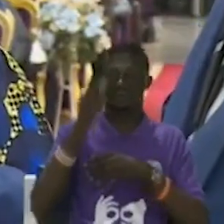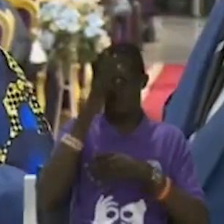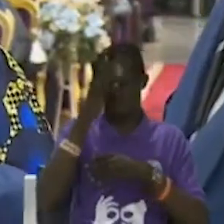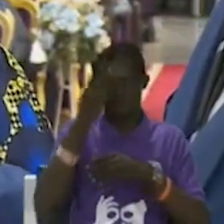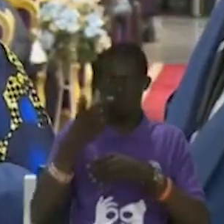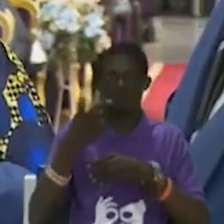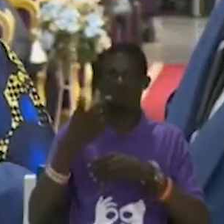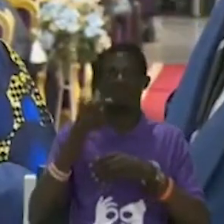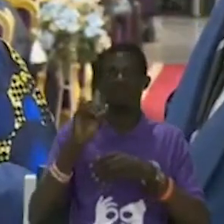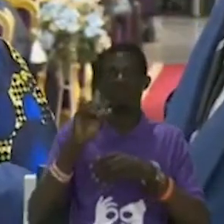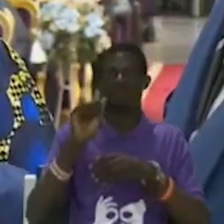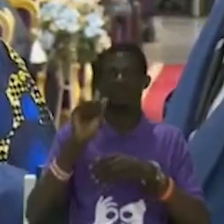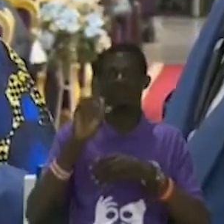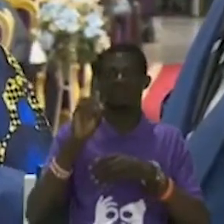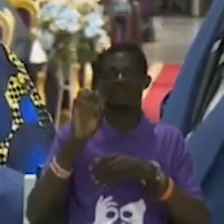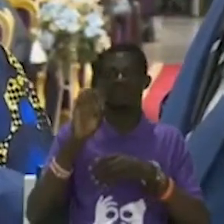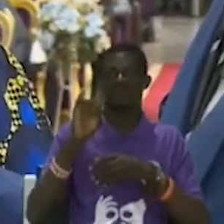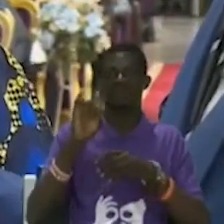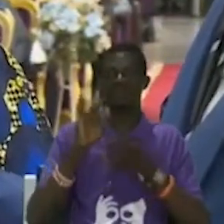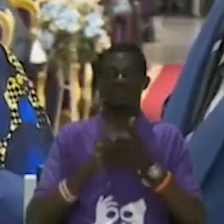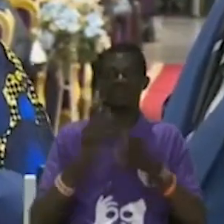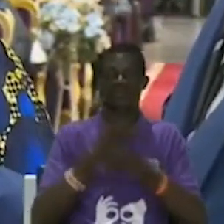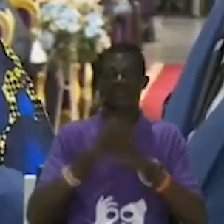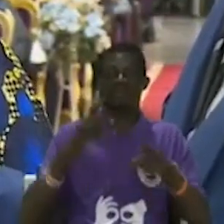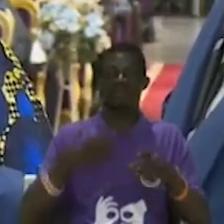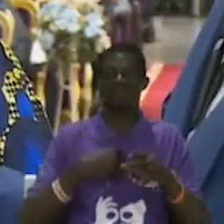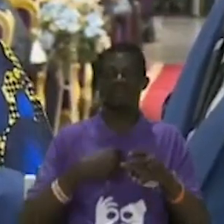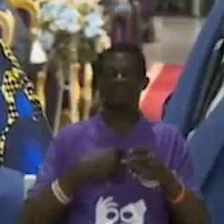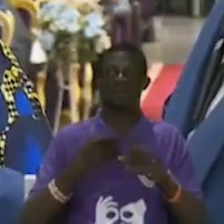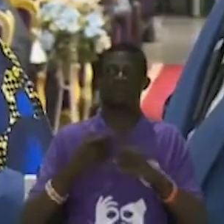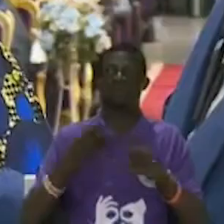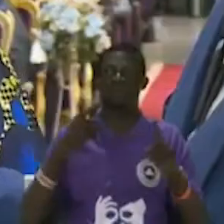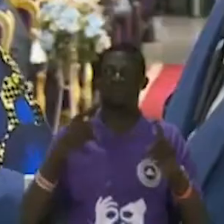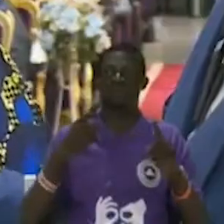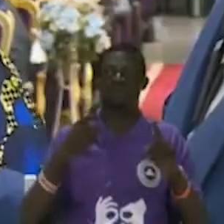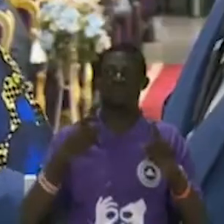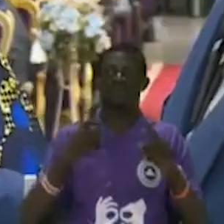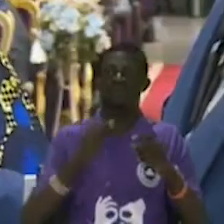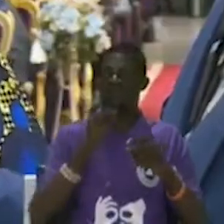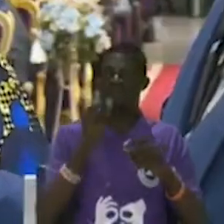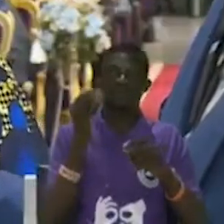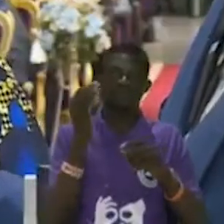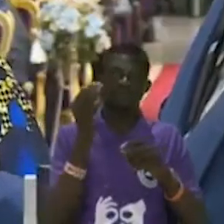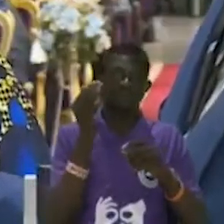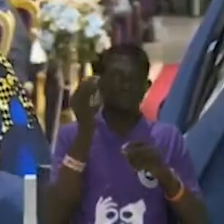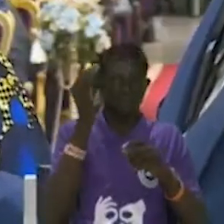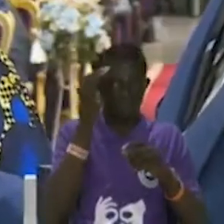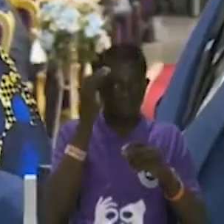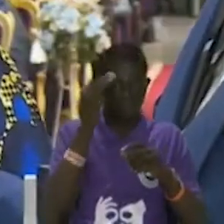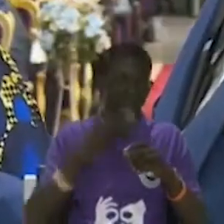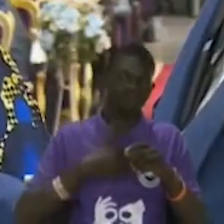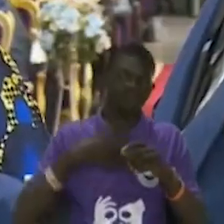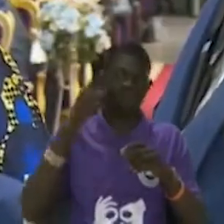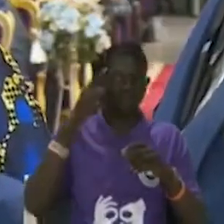Adeboye, that delivered me from not realizing my dream.